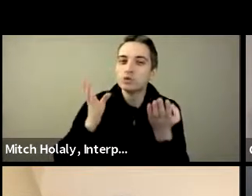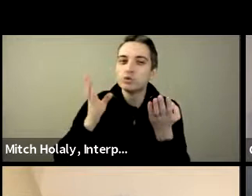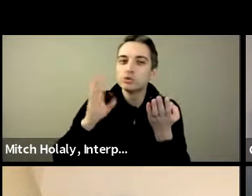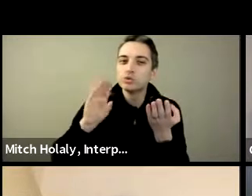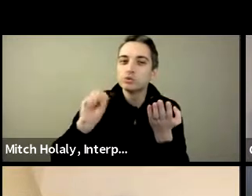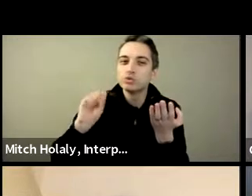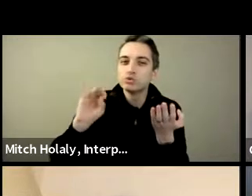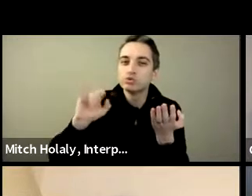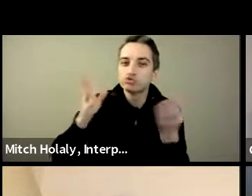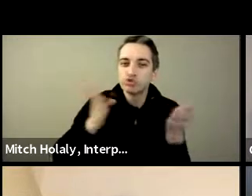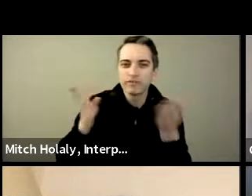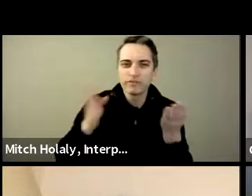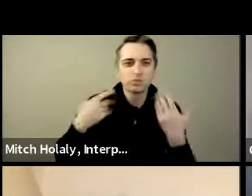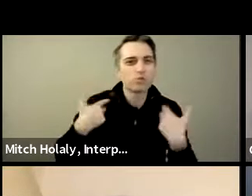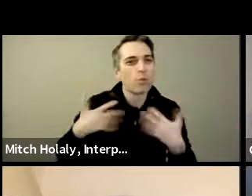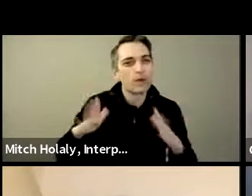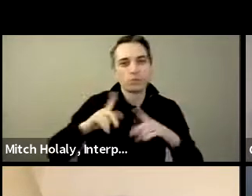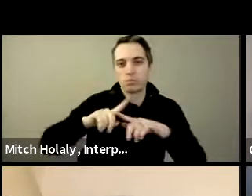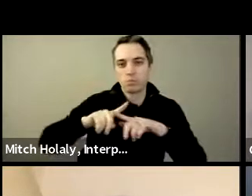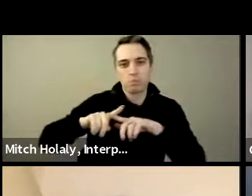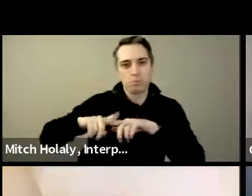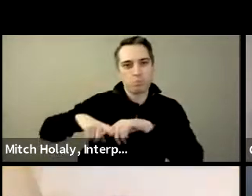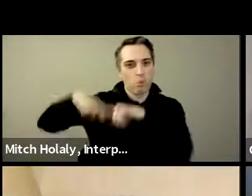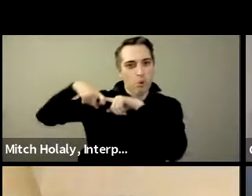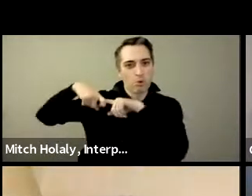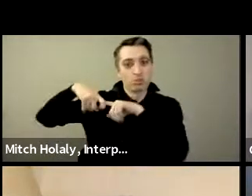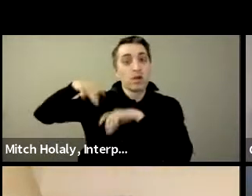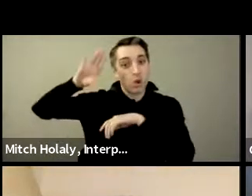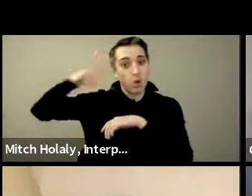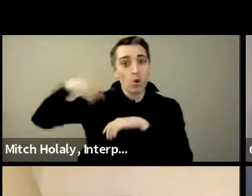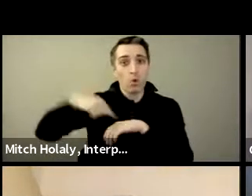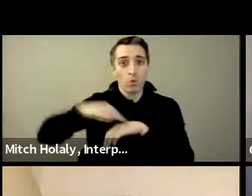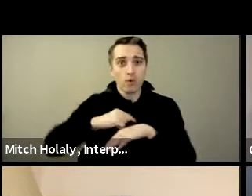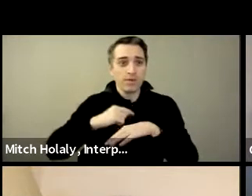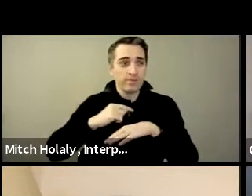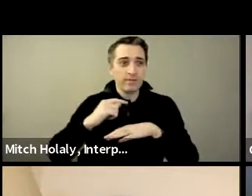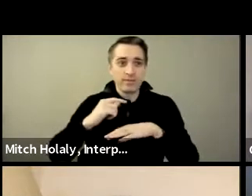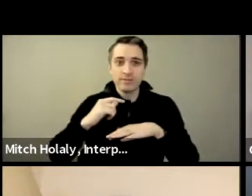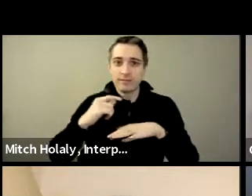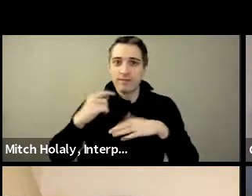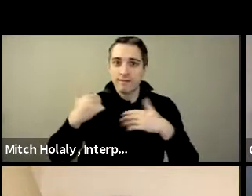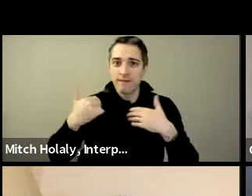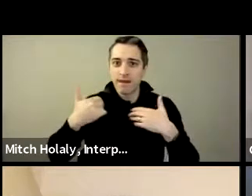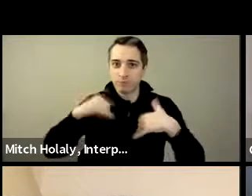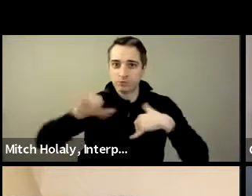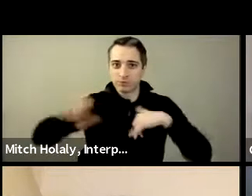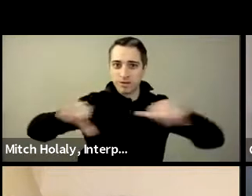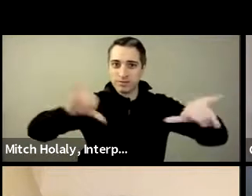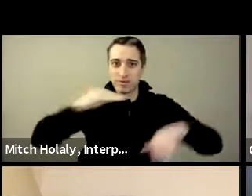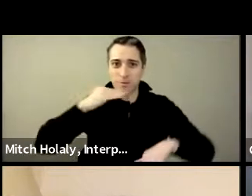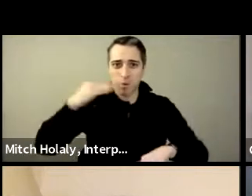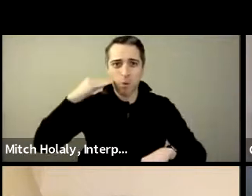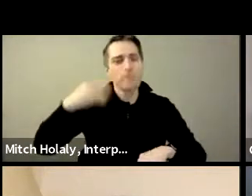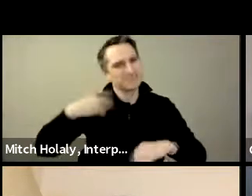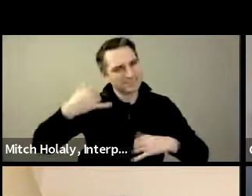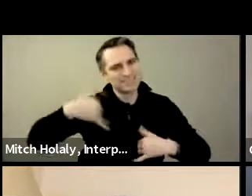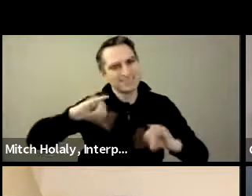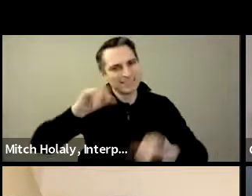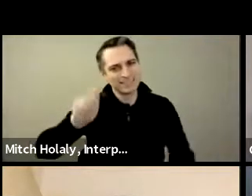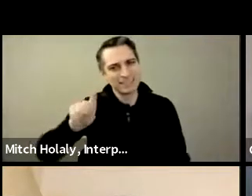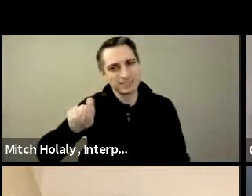be paused by any means, because although we were locked in, the needs were still there. As you know,